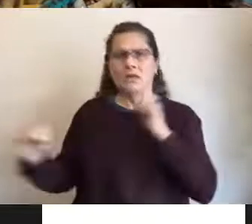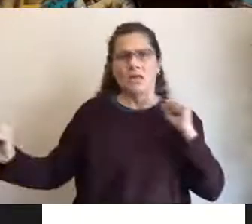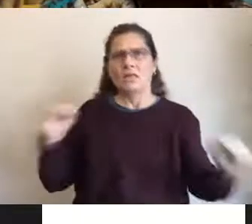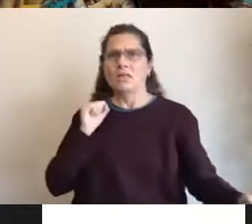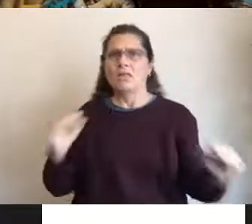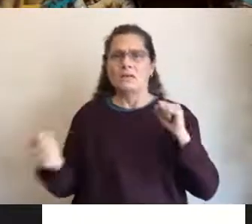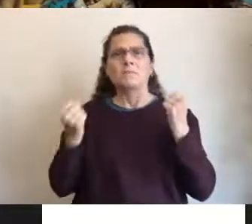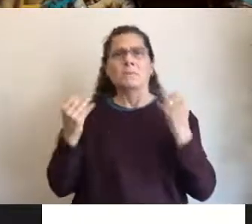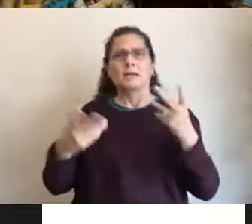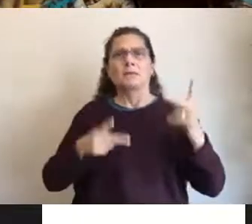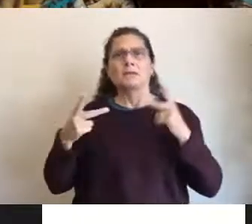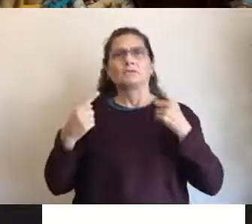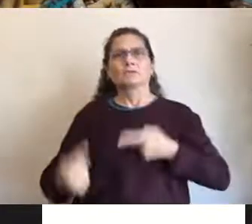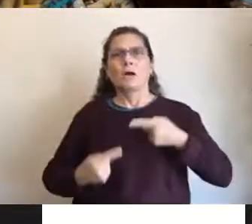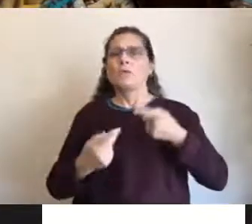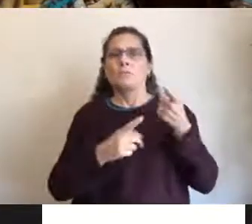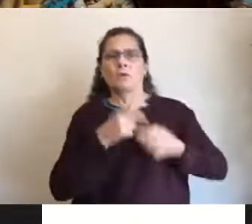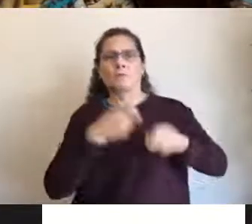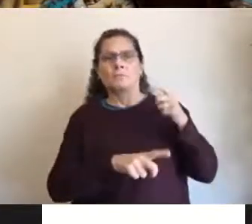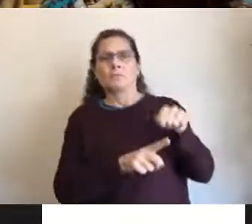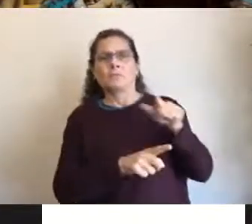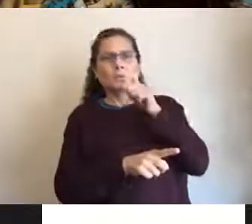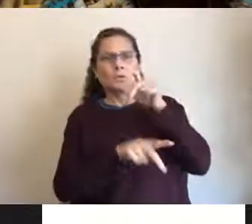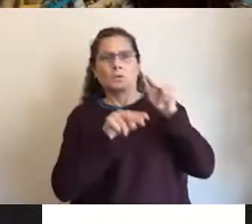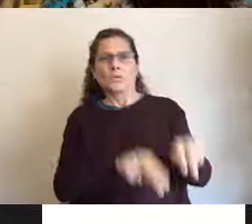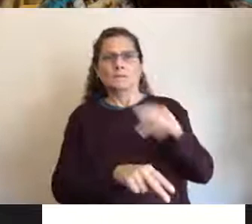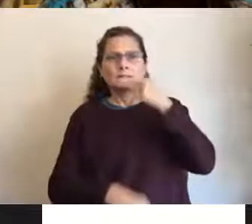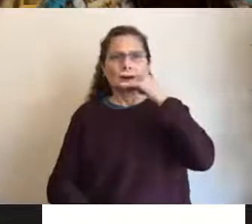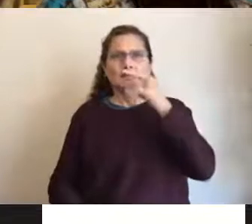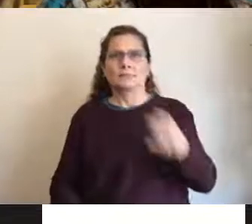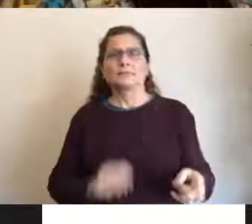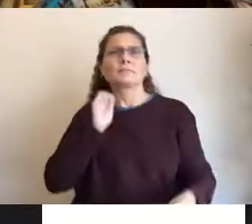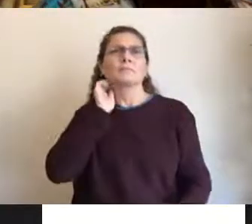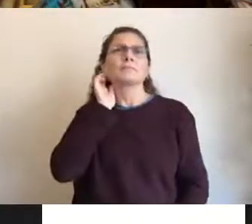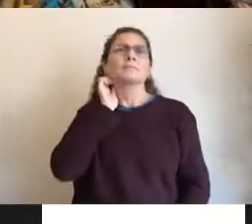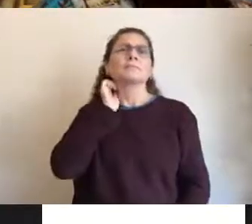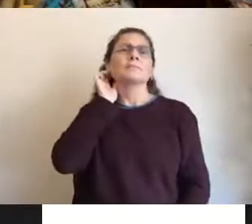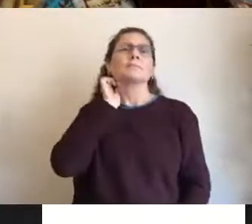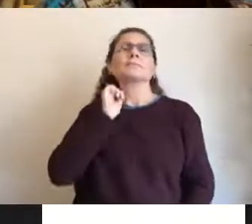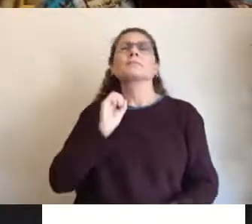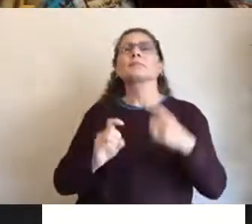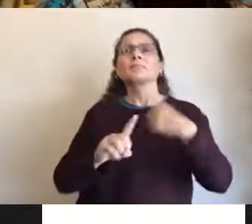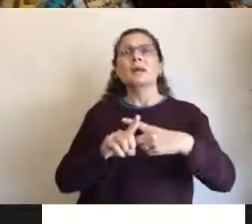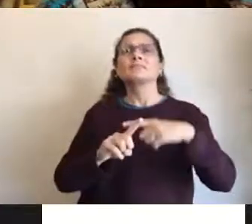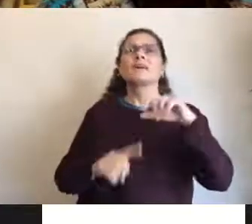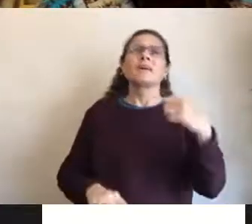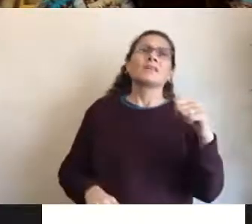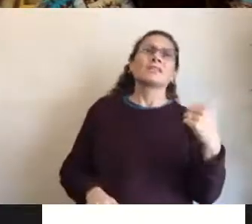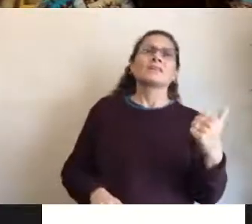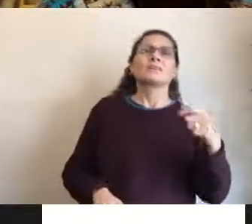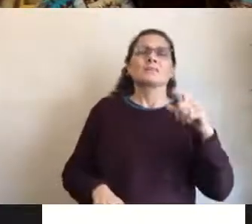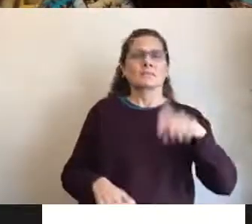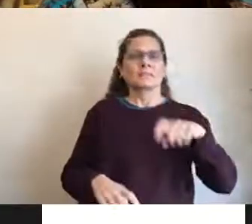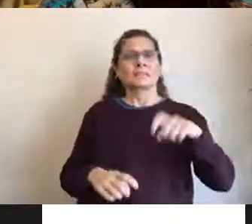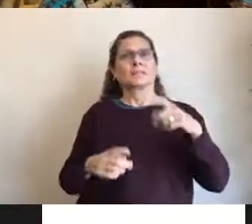that people have a need to be social and to go out. And that's why our Active Streets program is so important and why we've got a winter